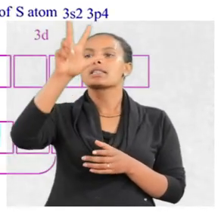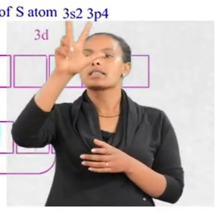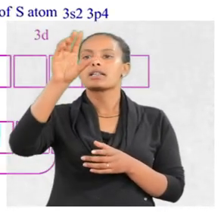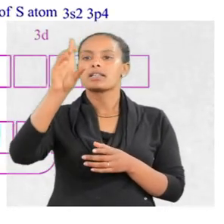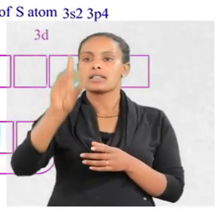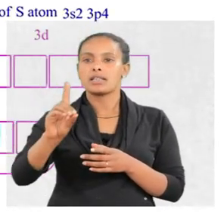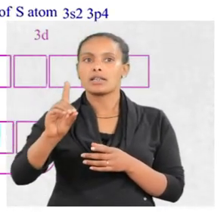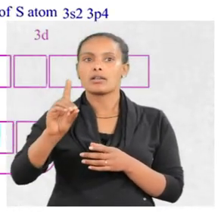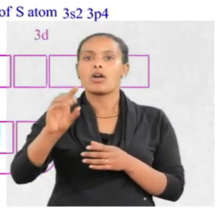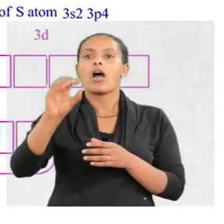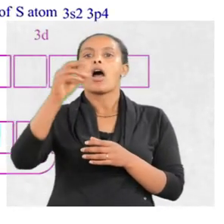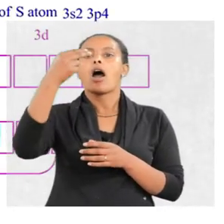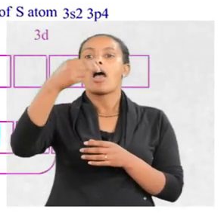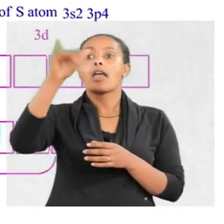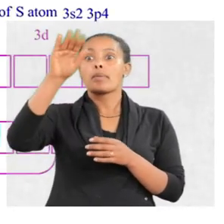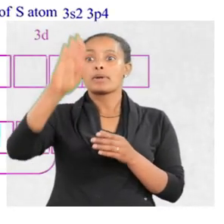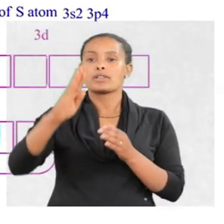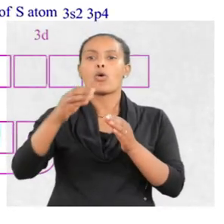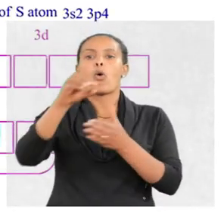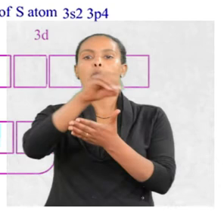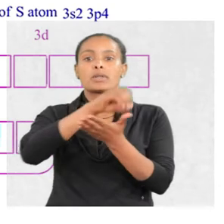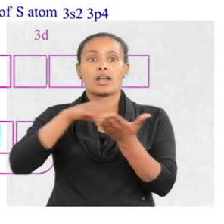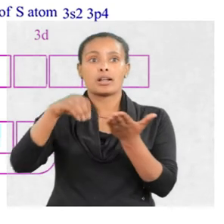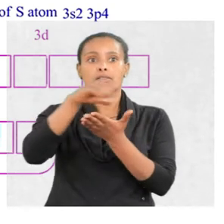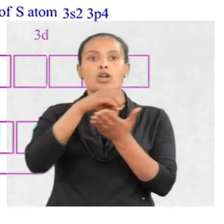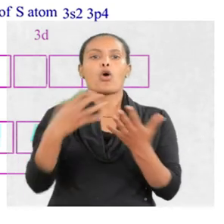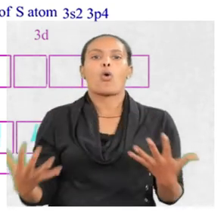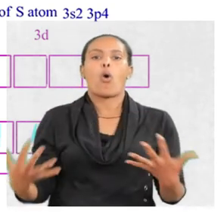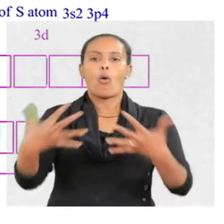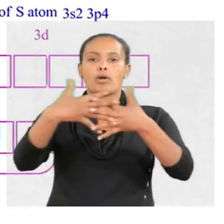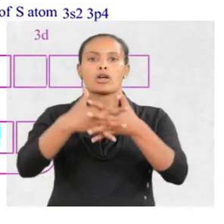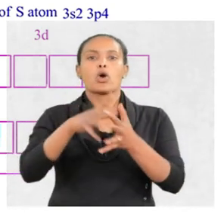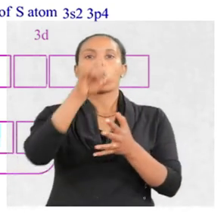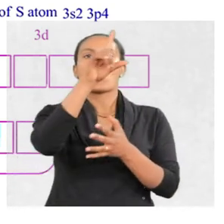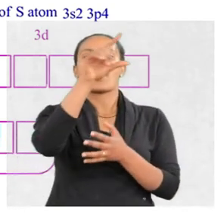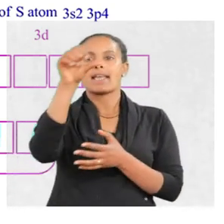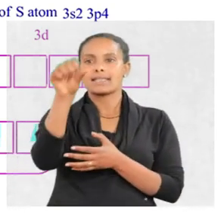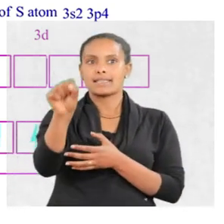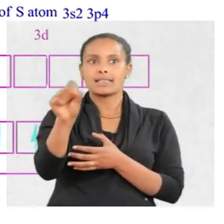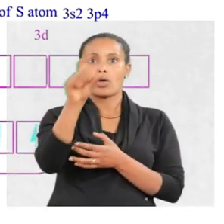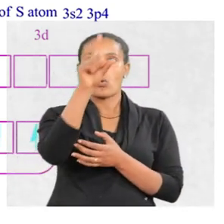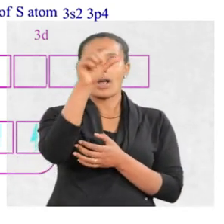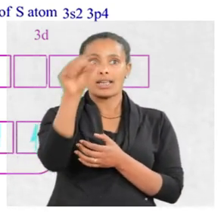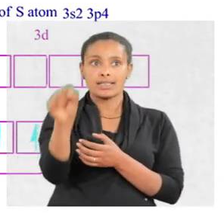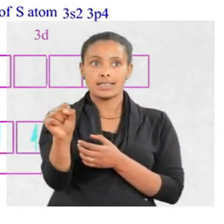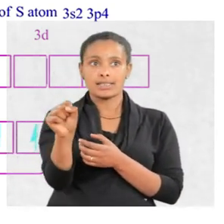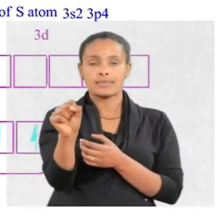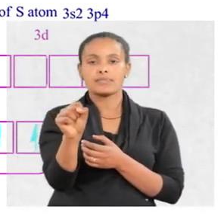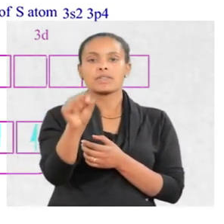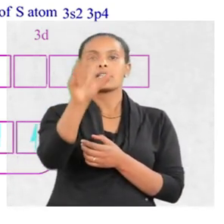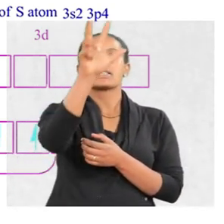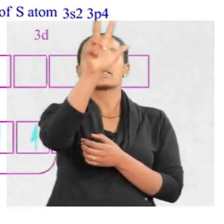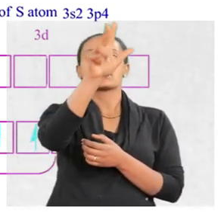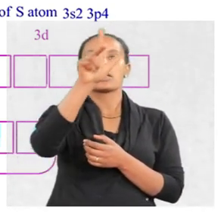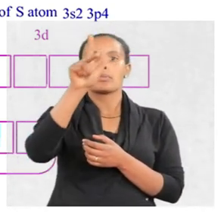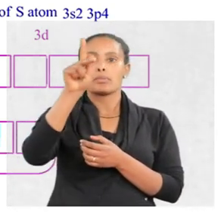sp3d2 hybrid orbitals. Combination of 1s, 1s, 3p,